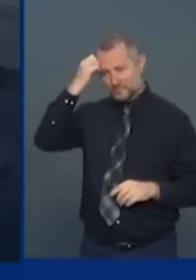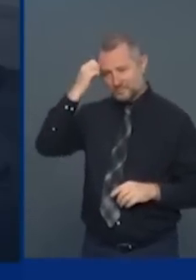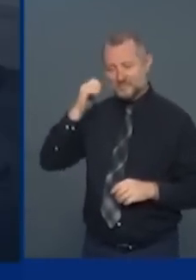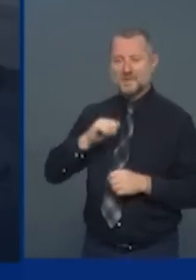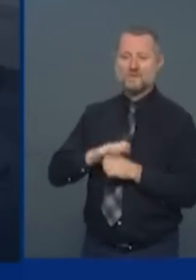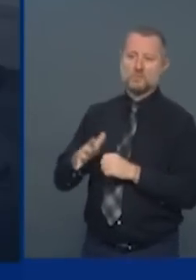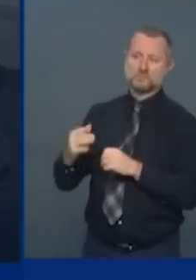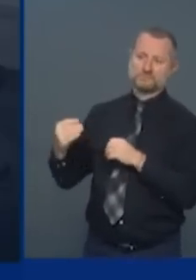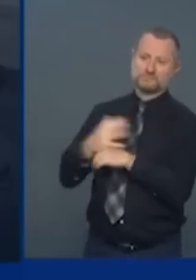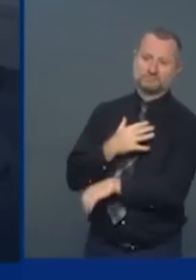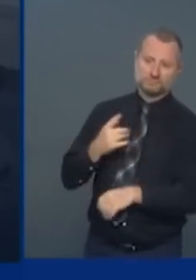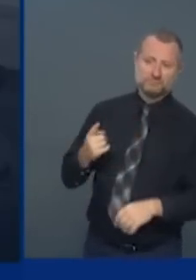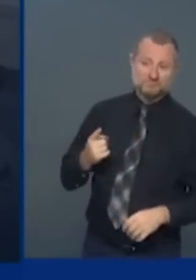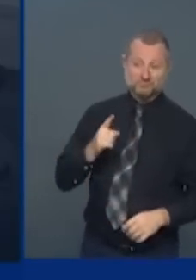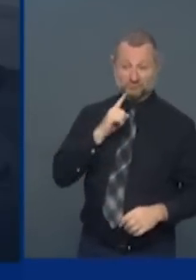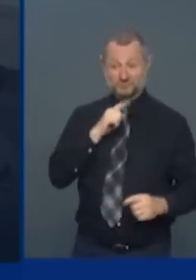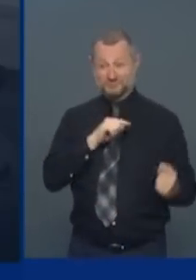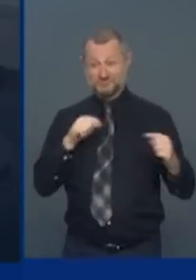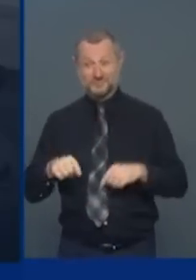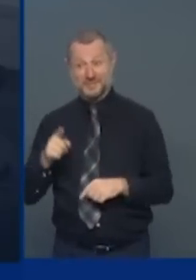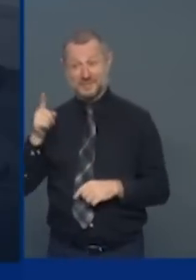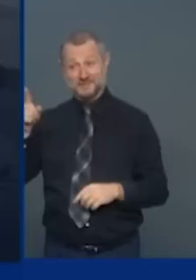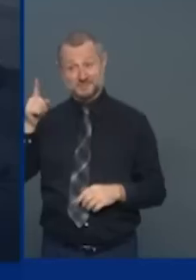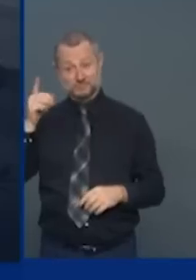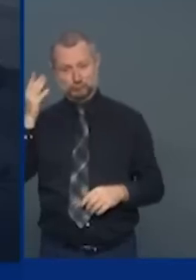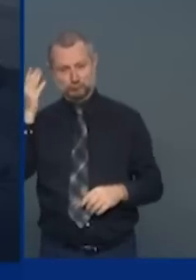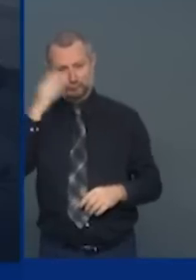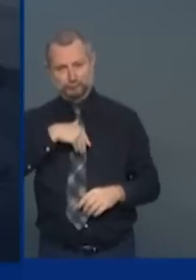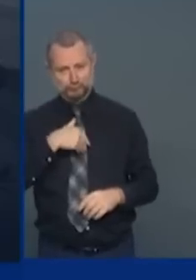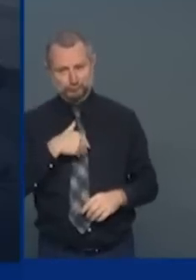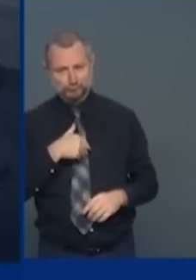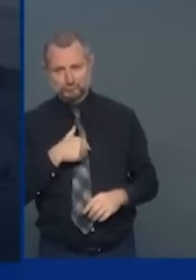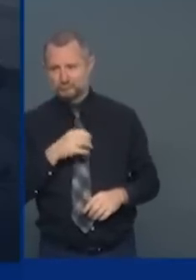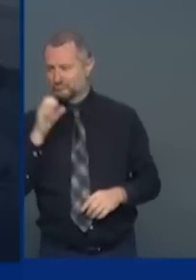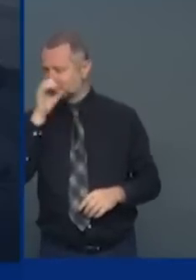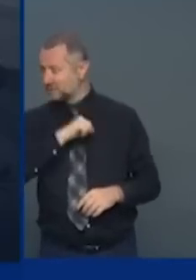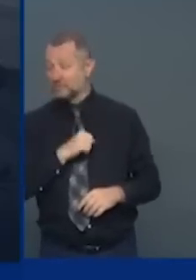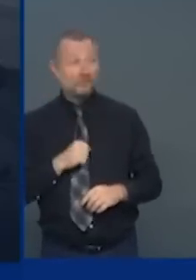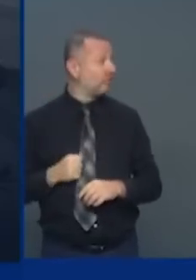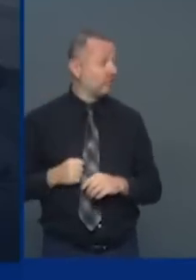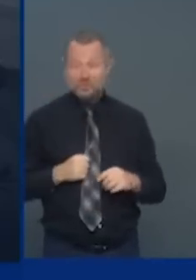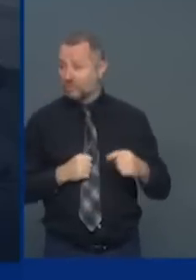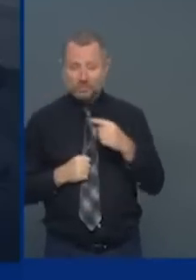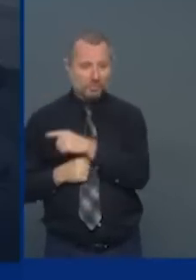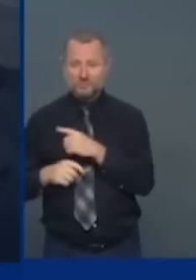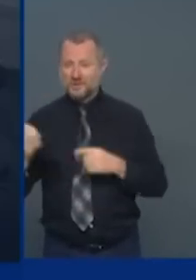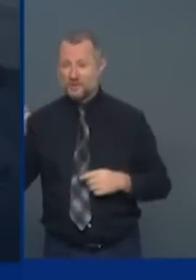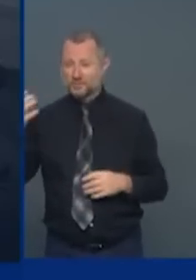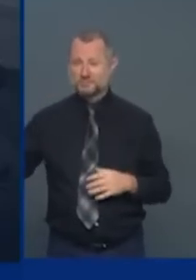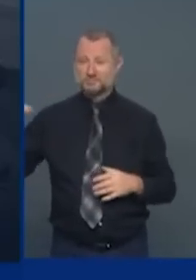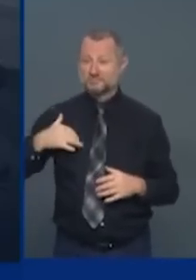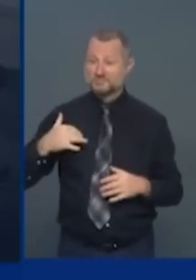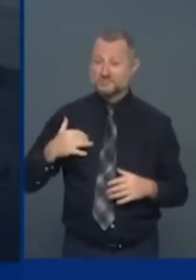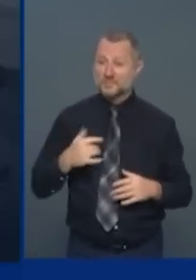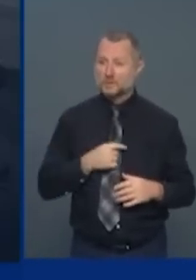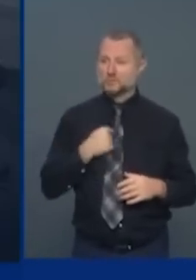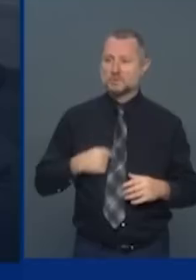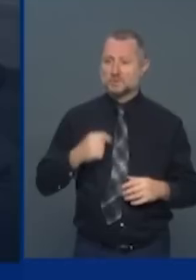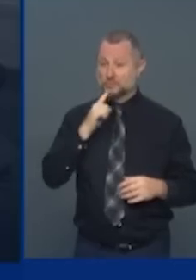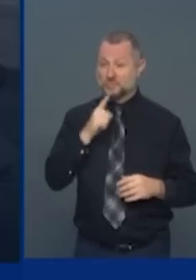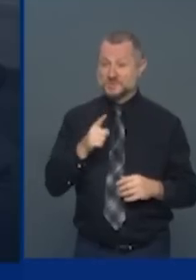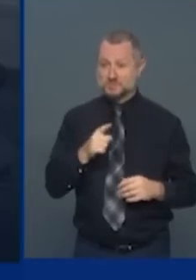York. They missed it. They missed it. The China virus went to